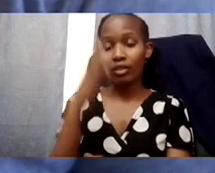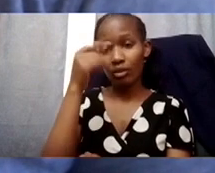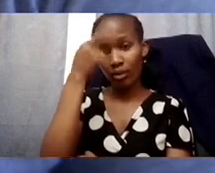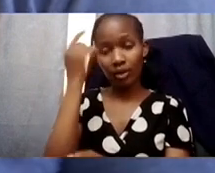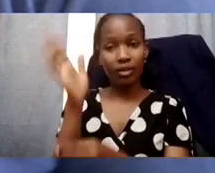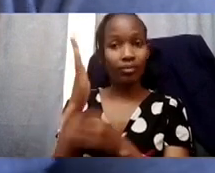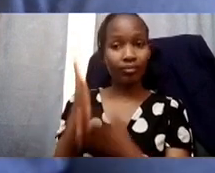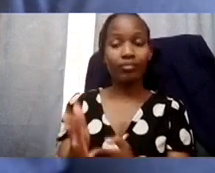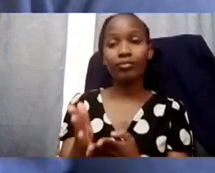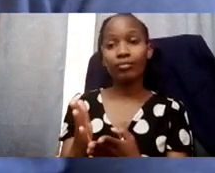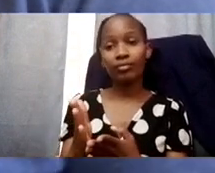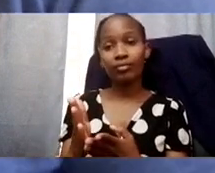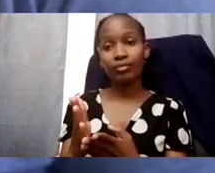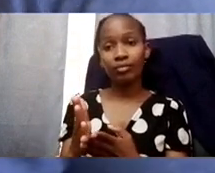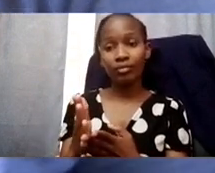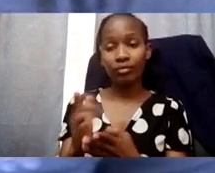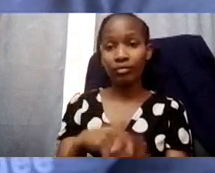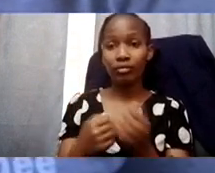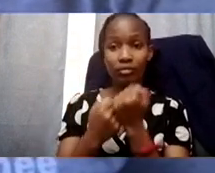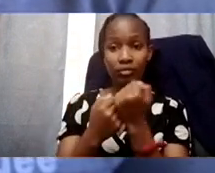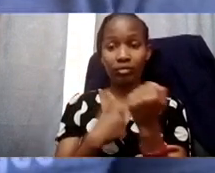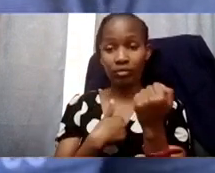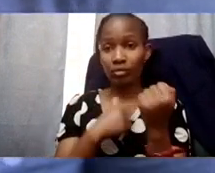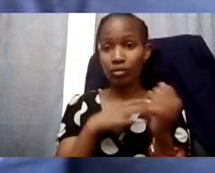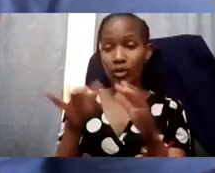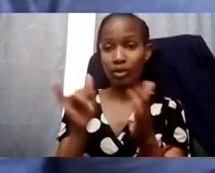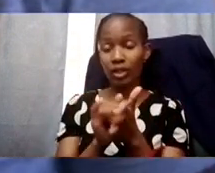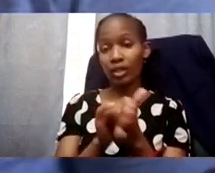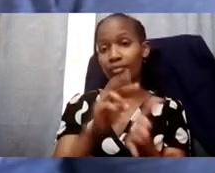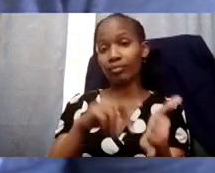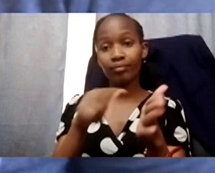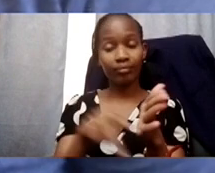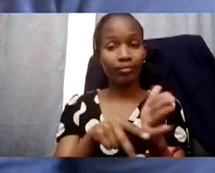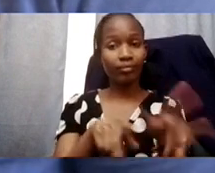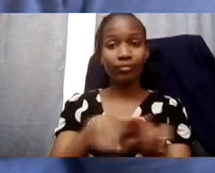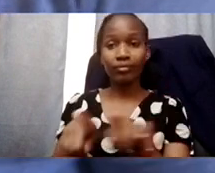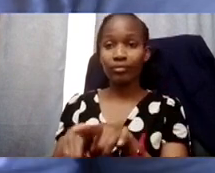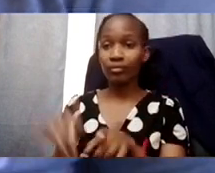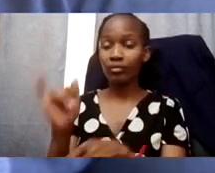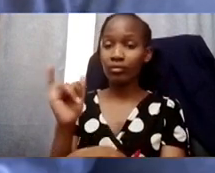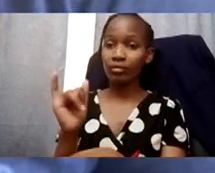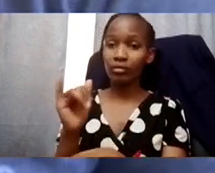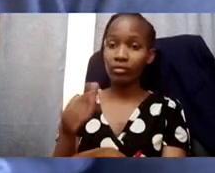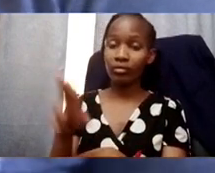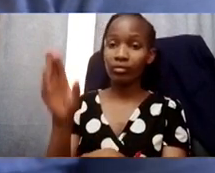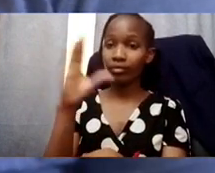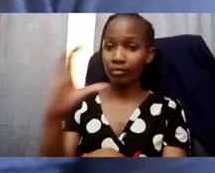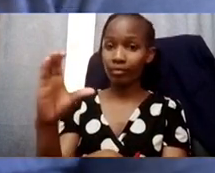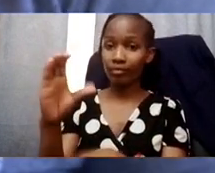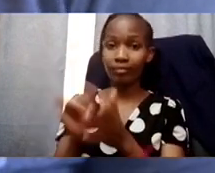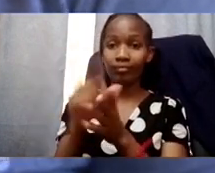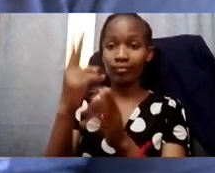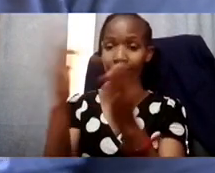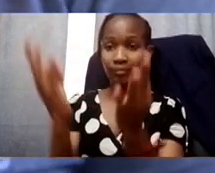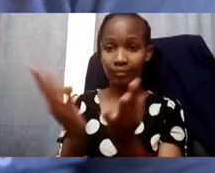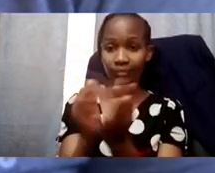which also support me to do this program. And then the IOC, these are the two families that they